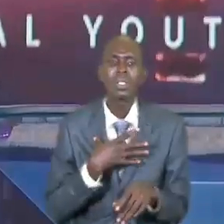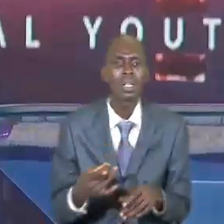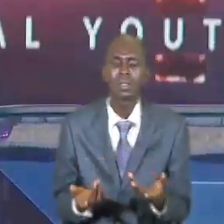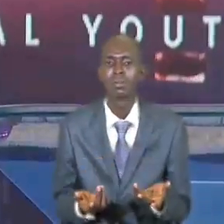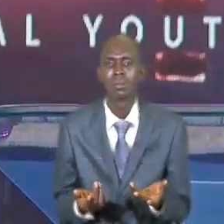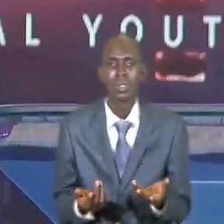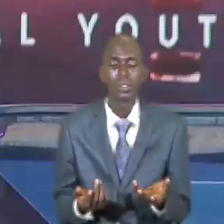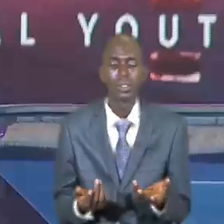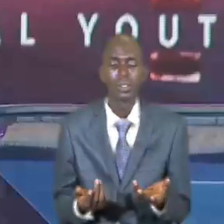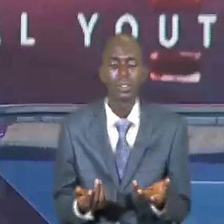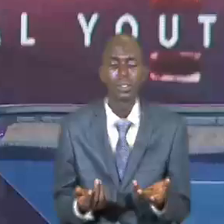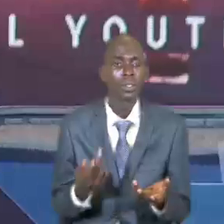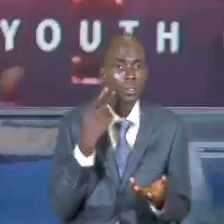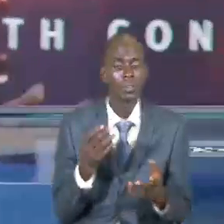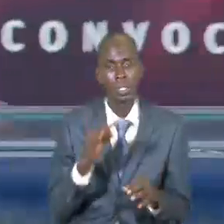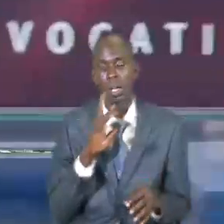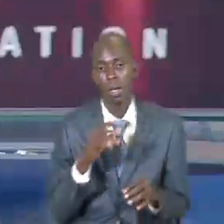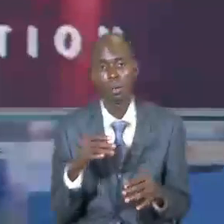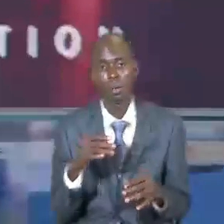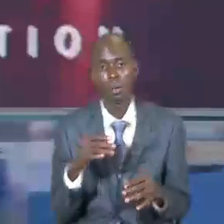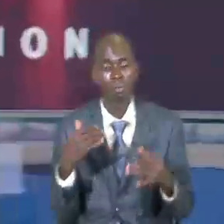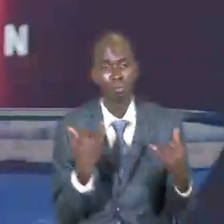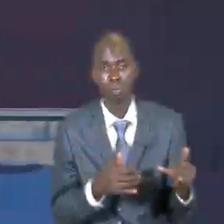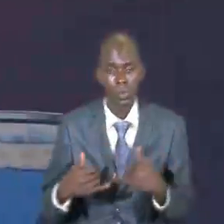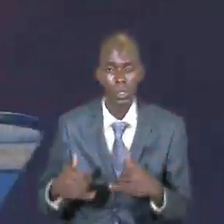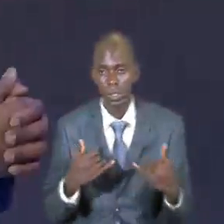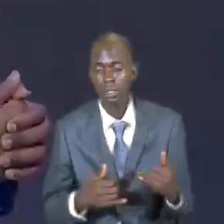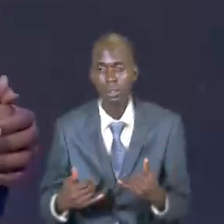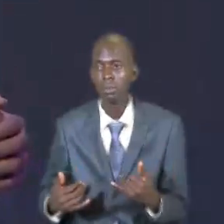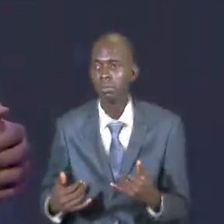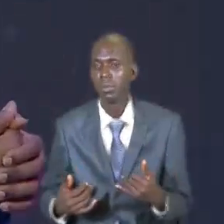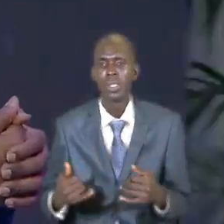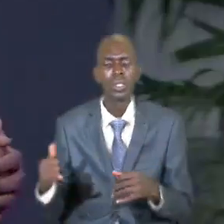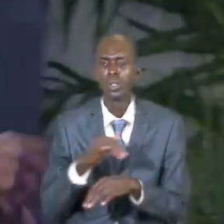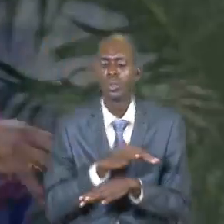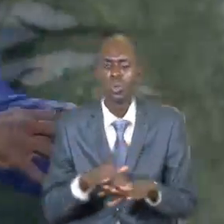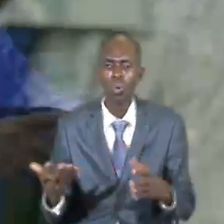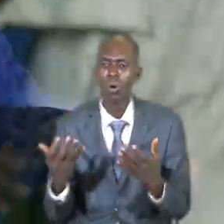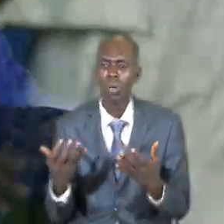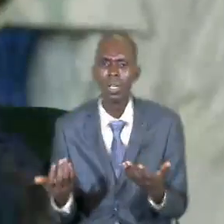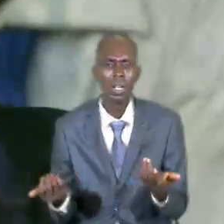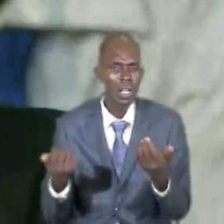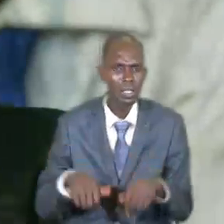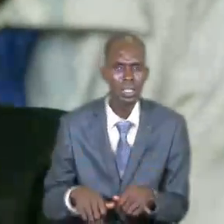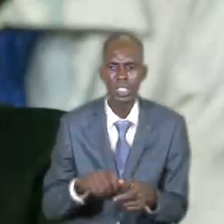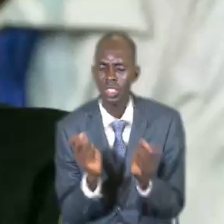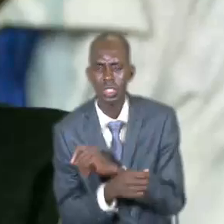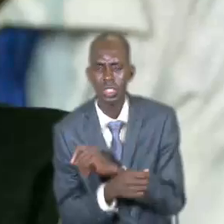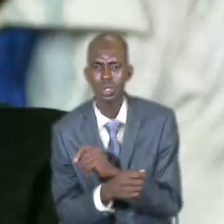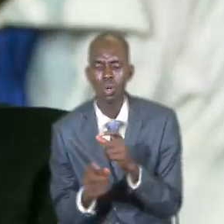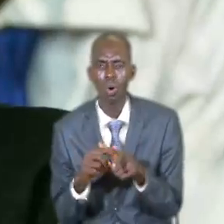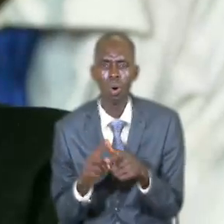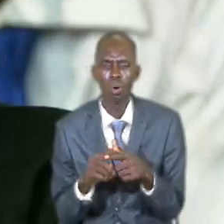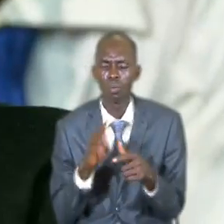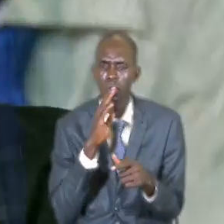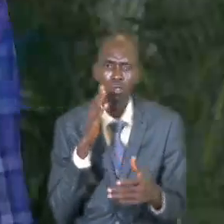they don't like interruption. If they're watching the TV, they don't like interruption. If they're even gambling away